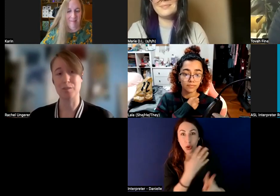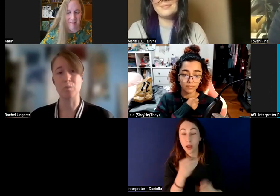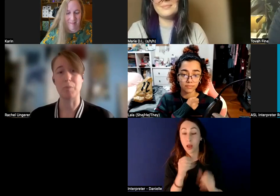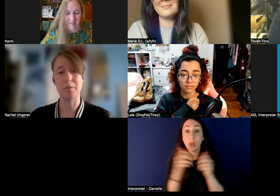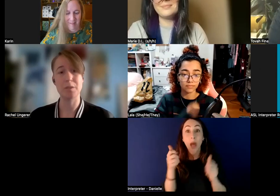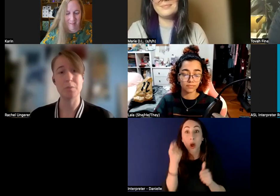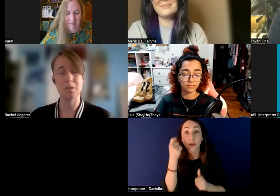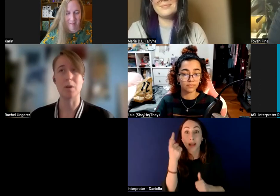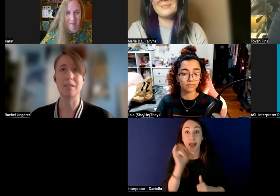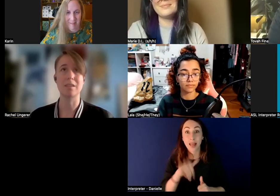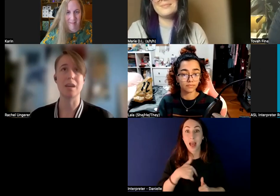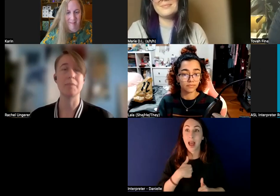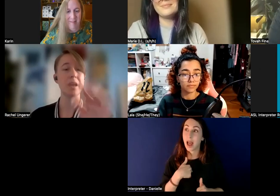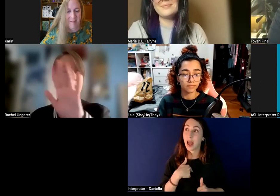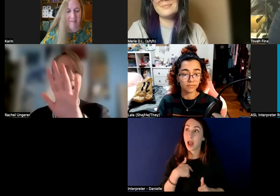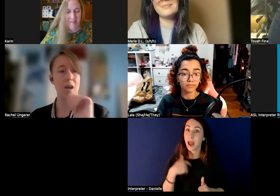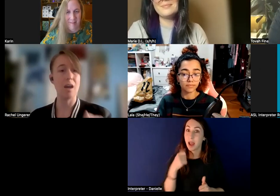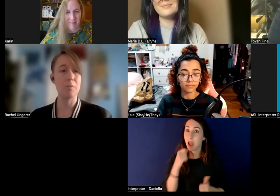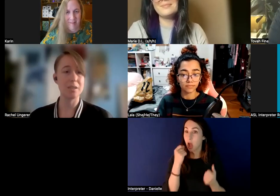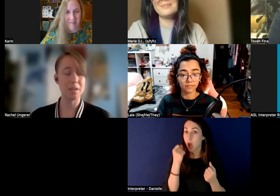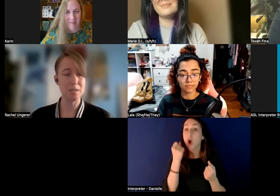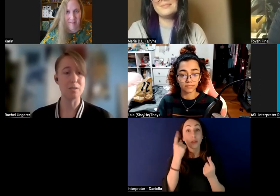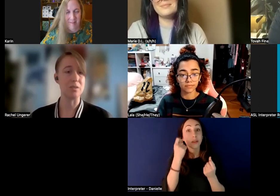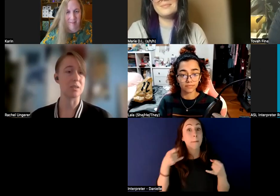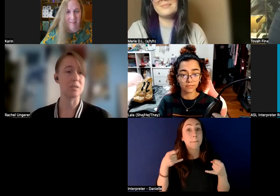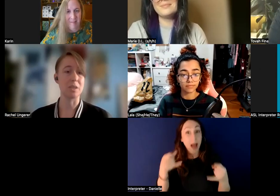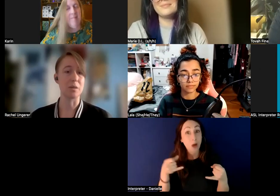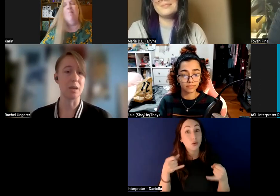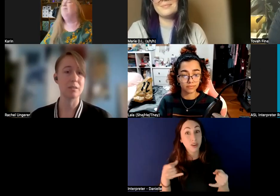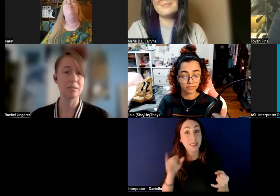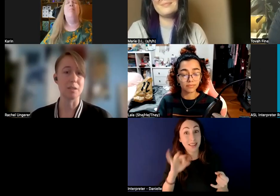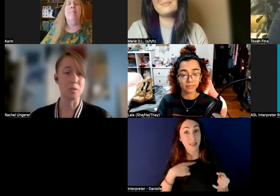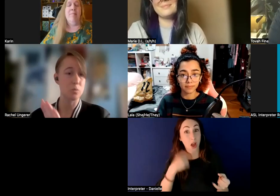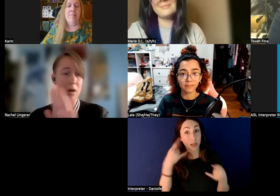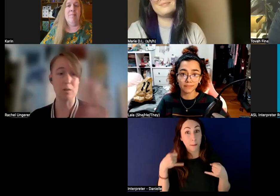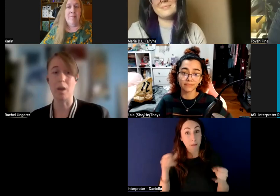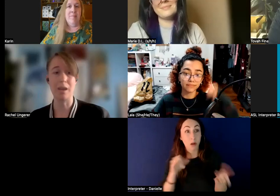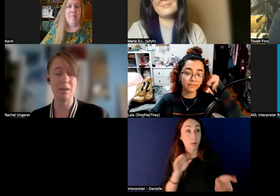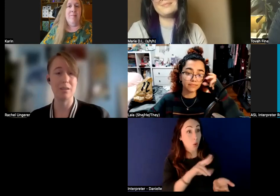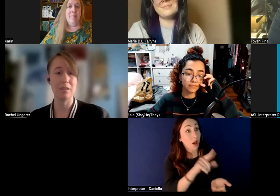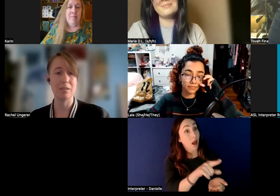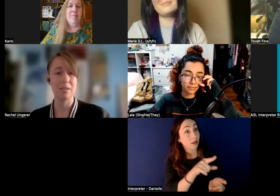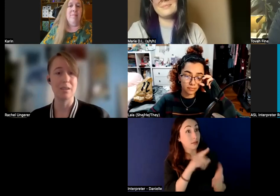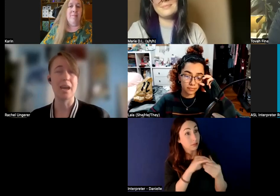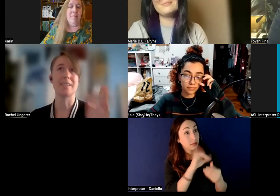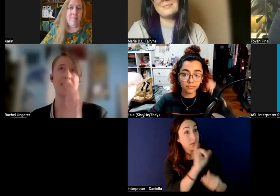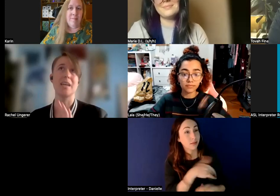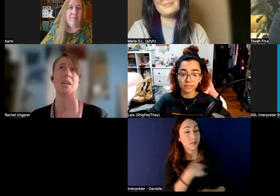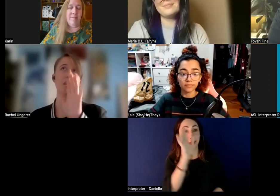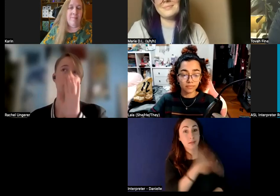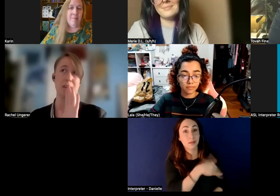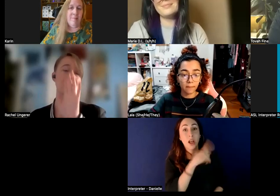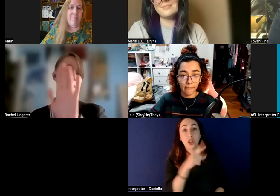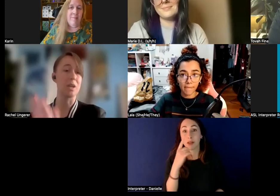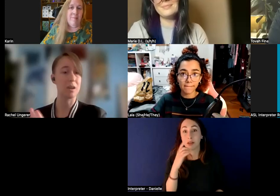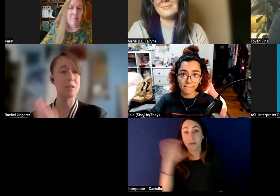understanding that, I understood what boundaries were. So I could say, I'm not going to talk to you if you talk to me that way, and just walk away, as